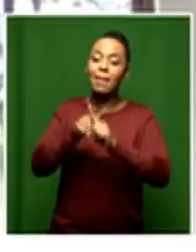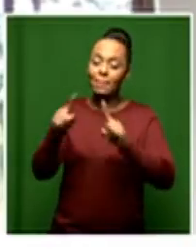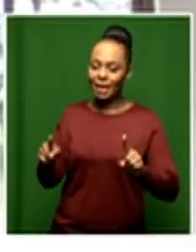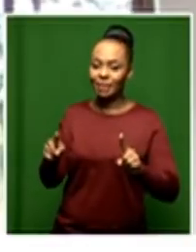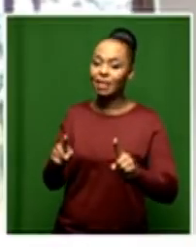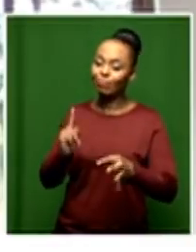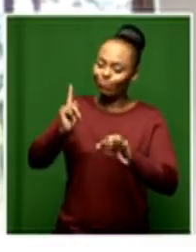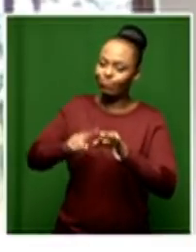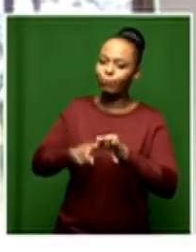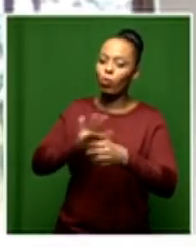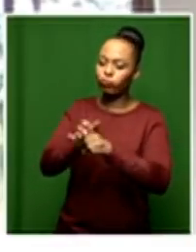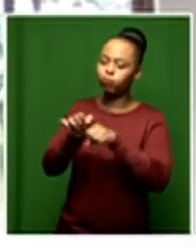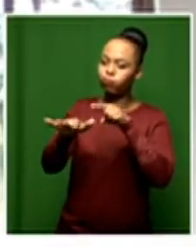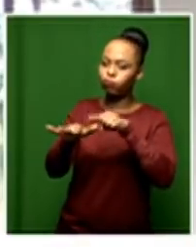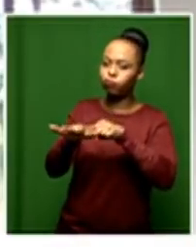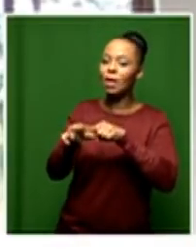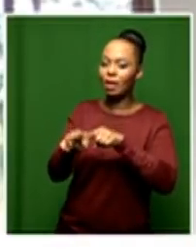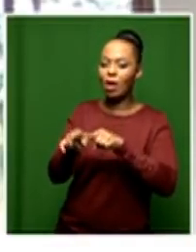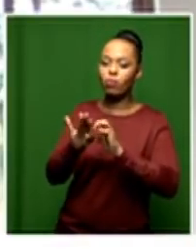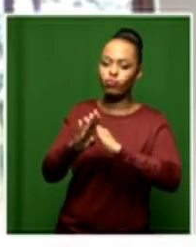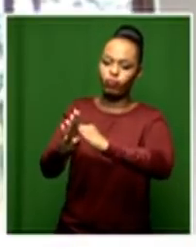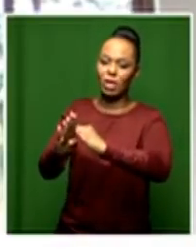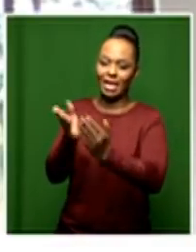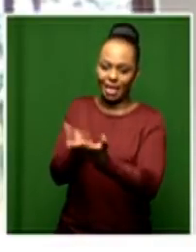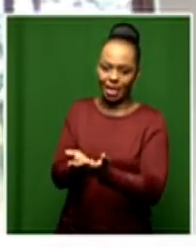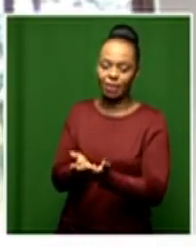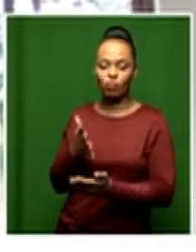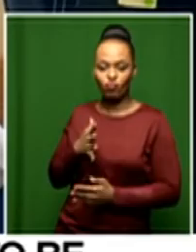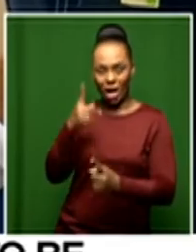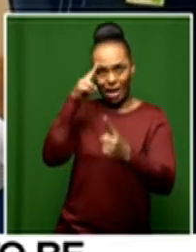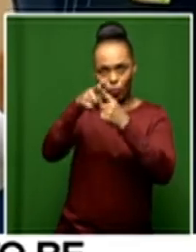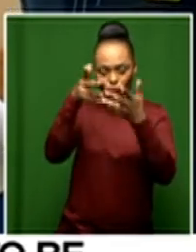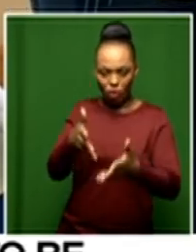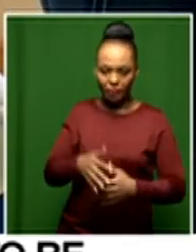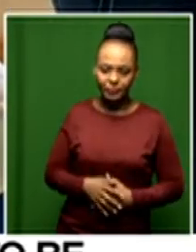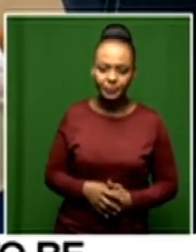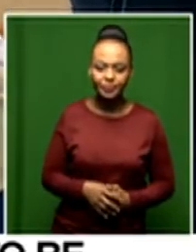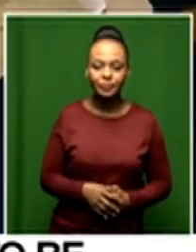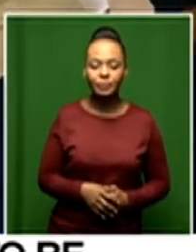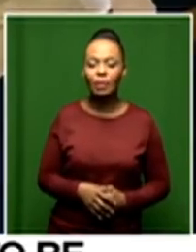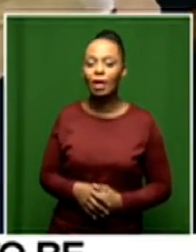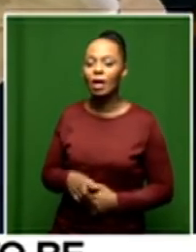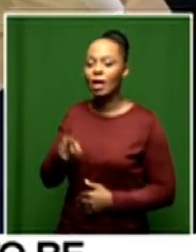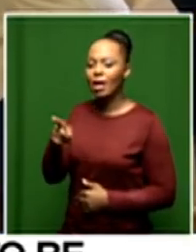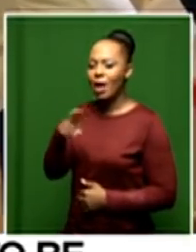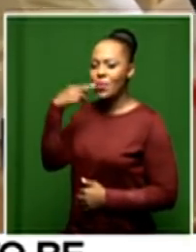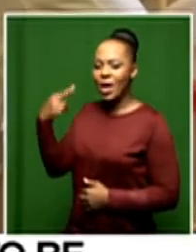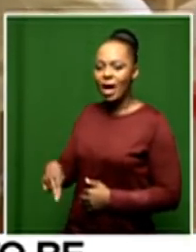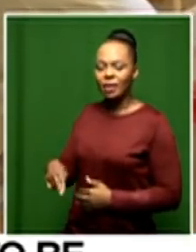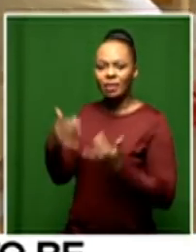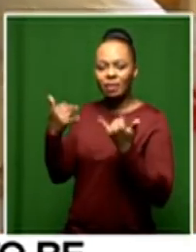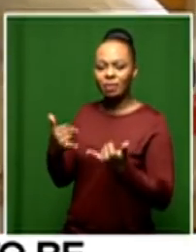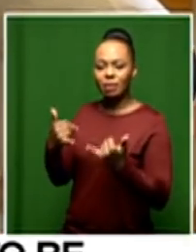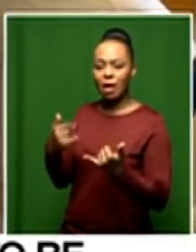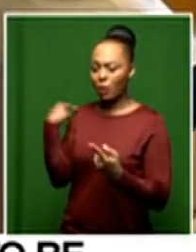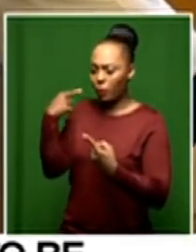cannibalizing the most effective vaccines. Prof, let's bring it back to reality in terms of what we're in right